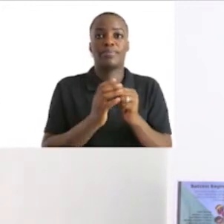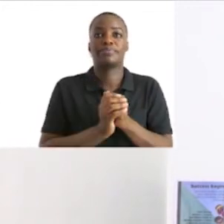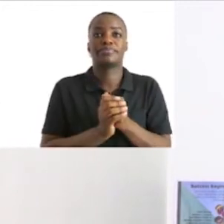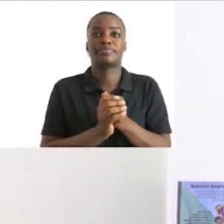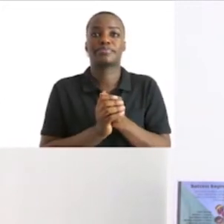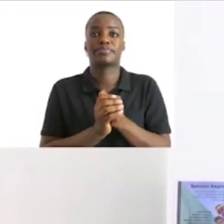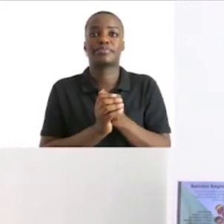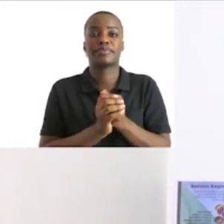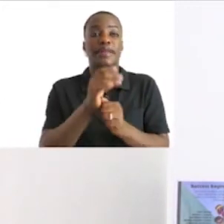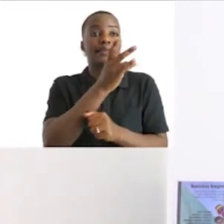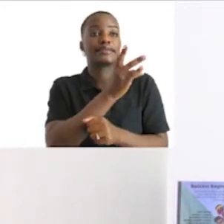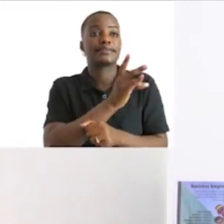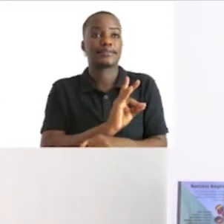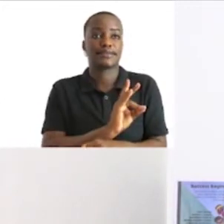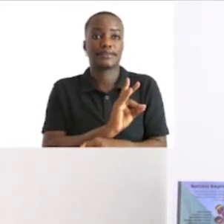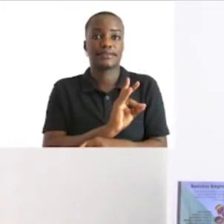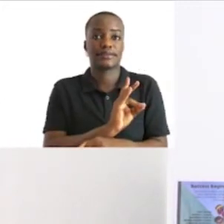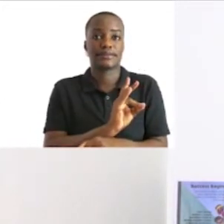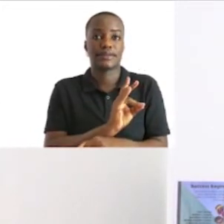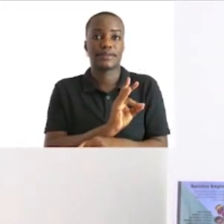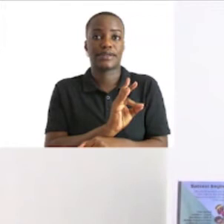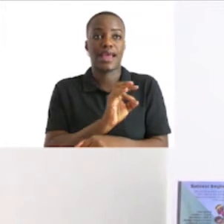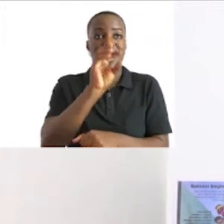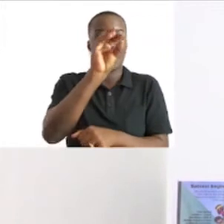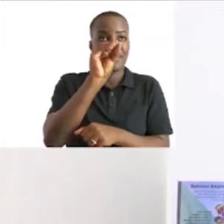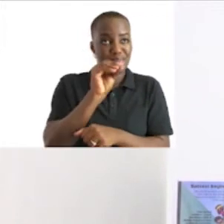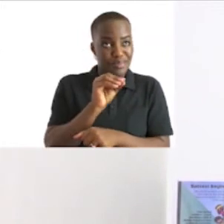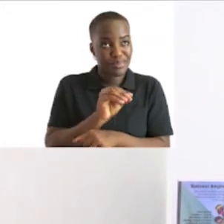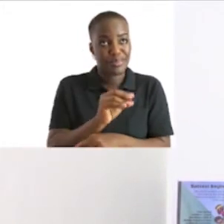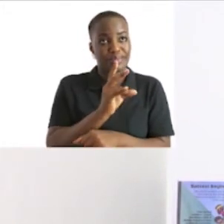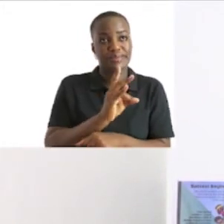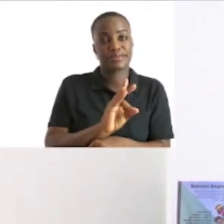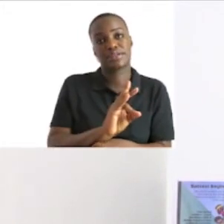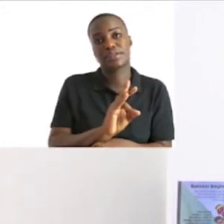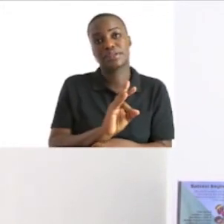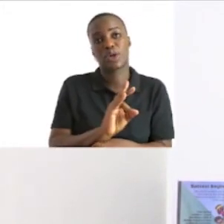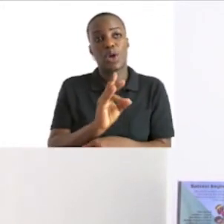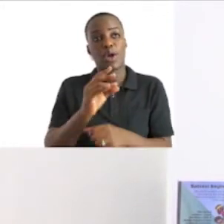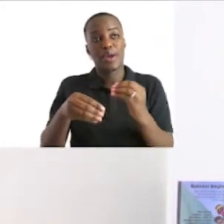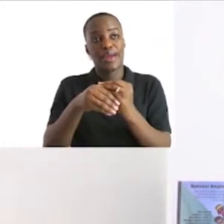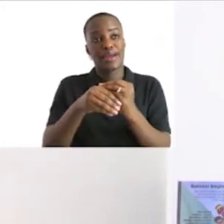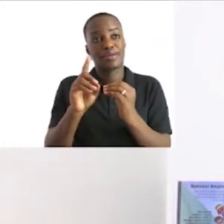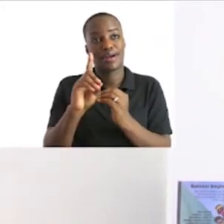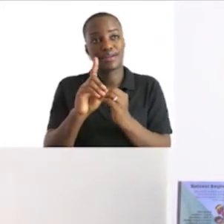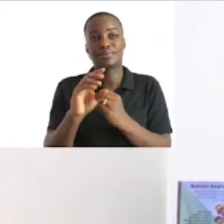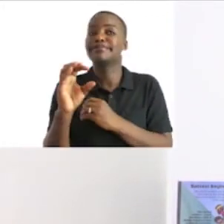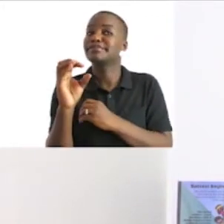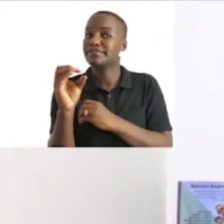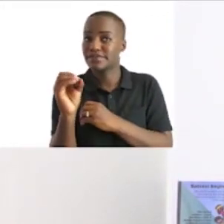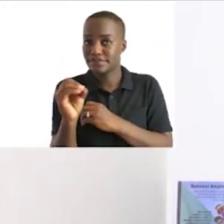7 and write 7 there, and we add a 0 to make it a decade